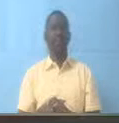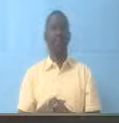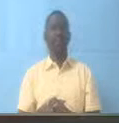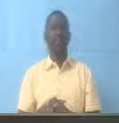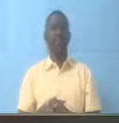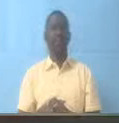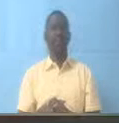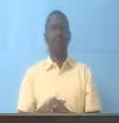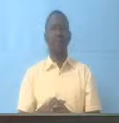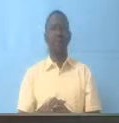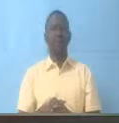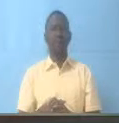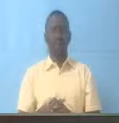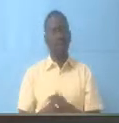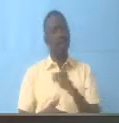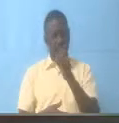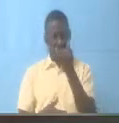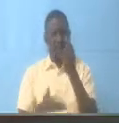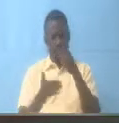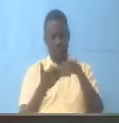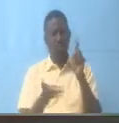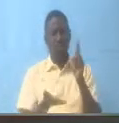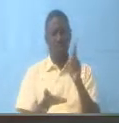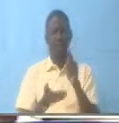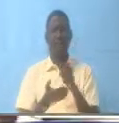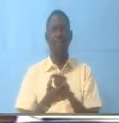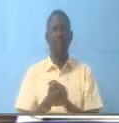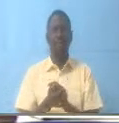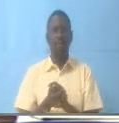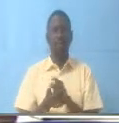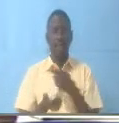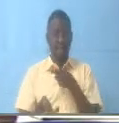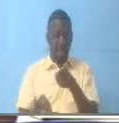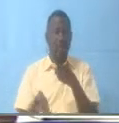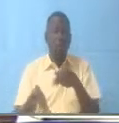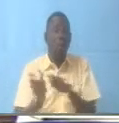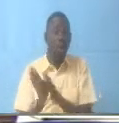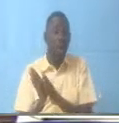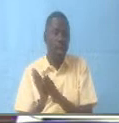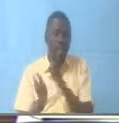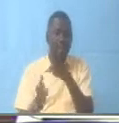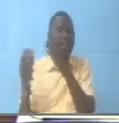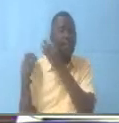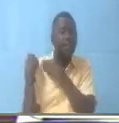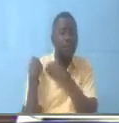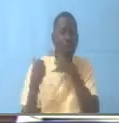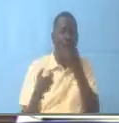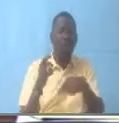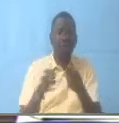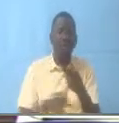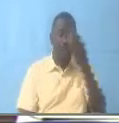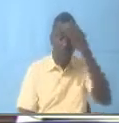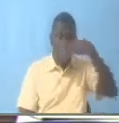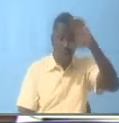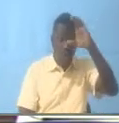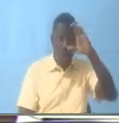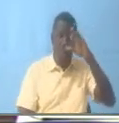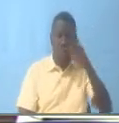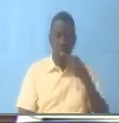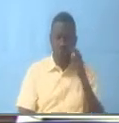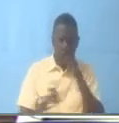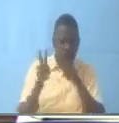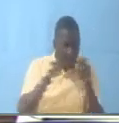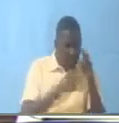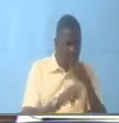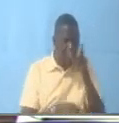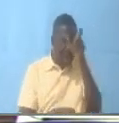lii. That's correct. That's correct. And in that regard, it is the duty of the Commission to fish out the perpetrators of